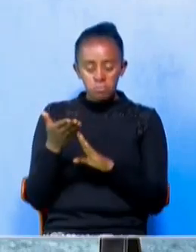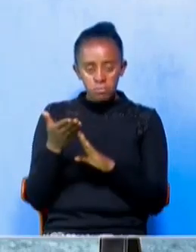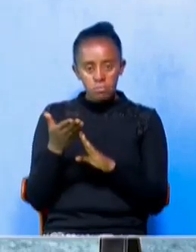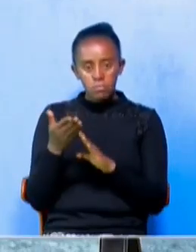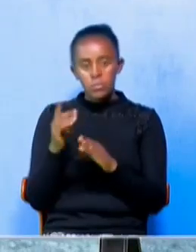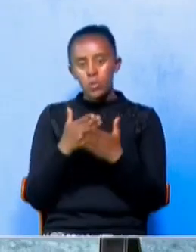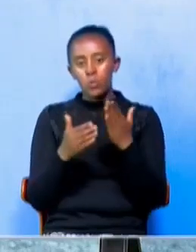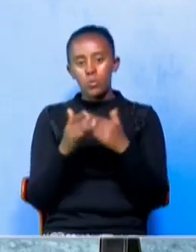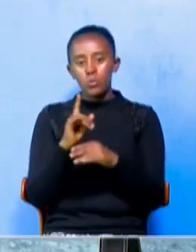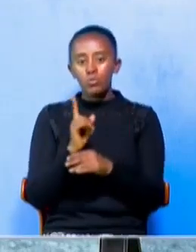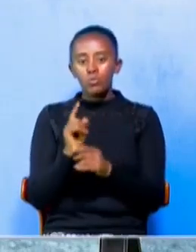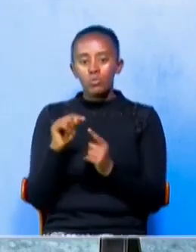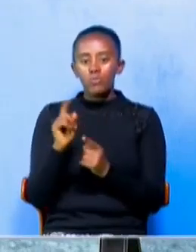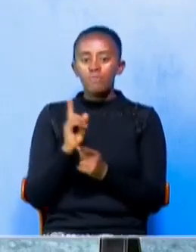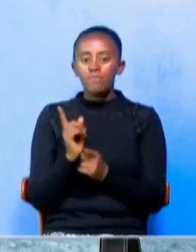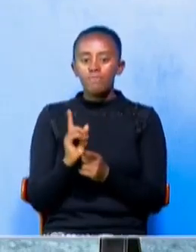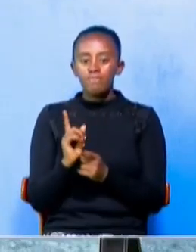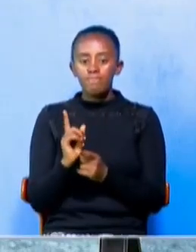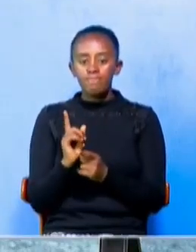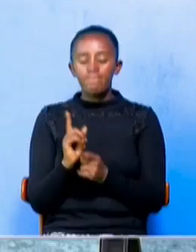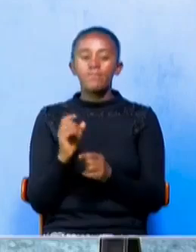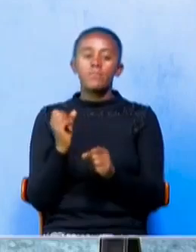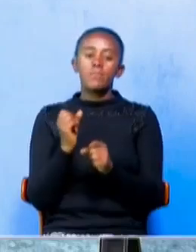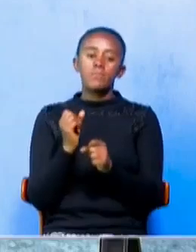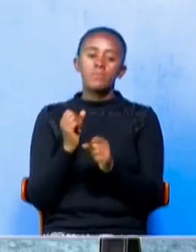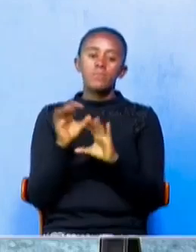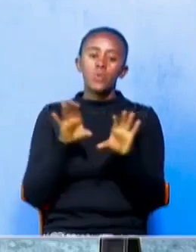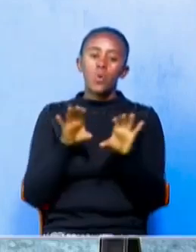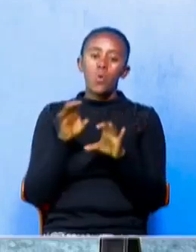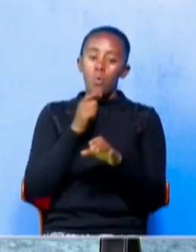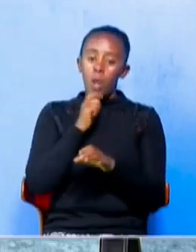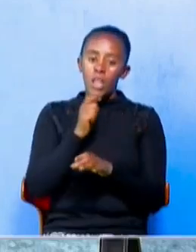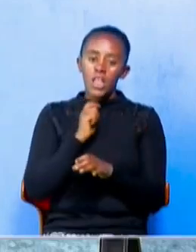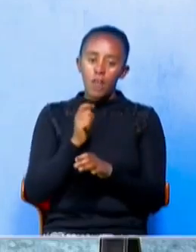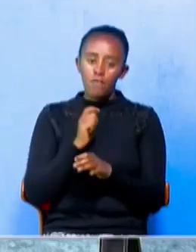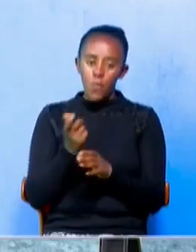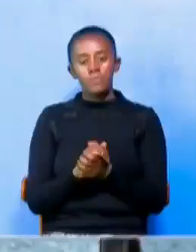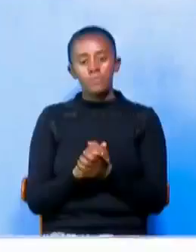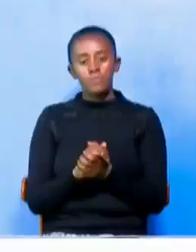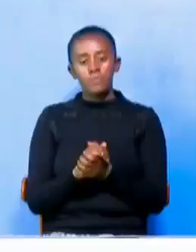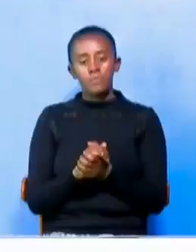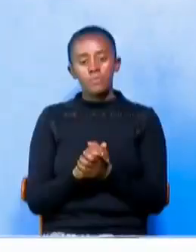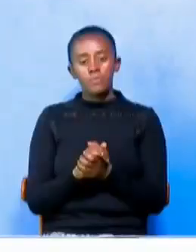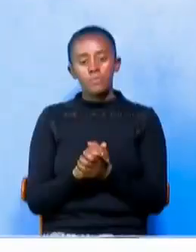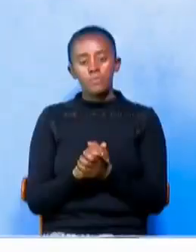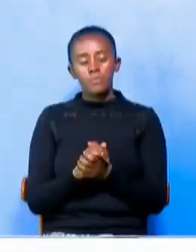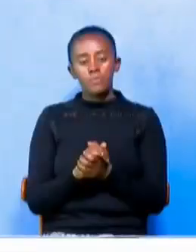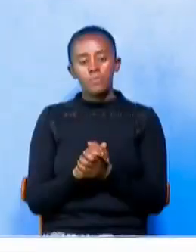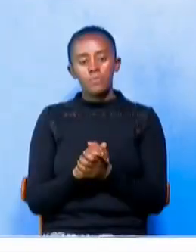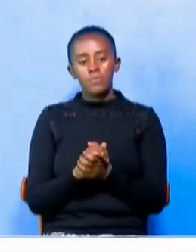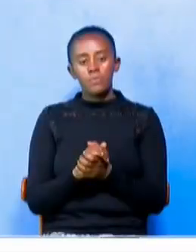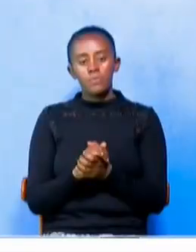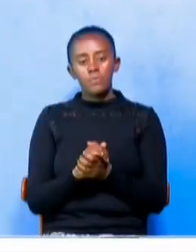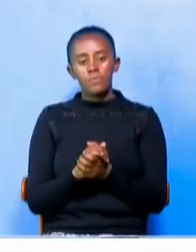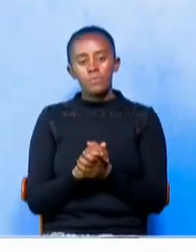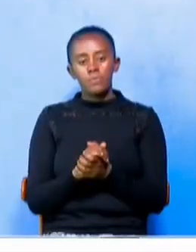in order to what? Conduct an interview. So,